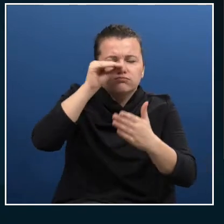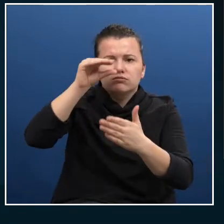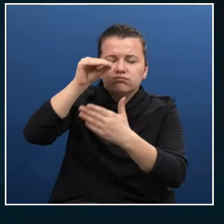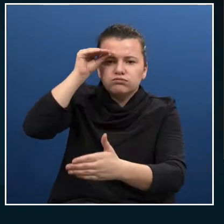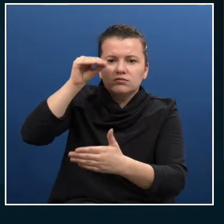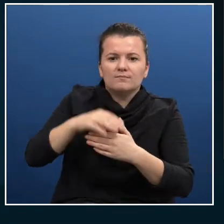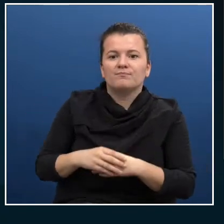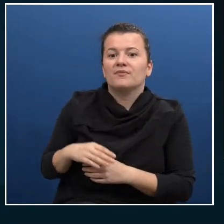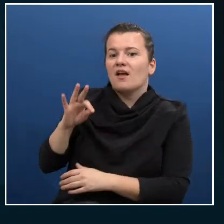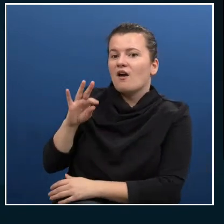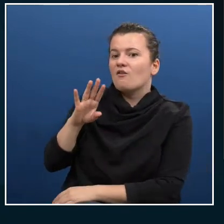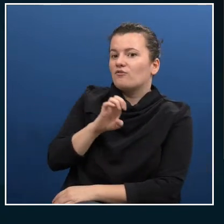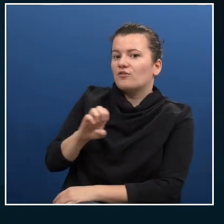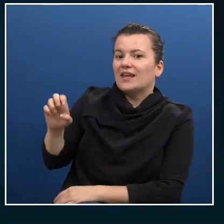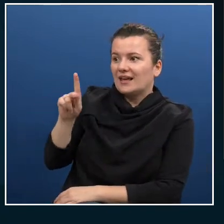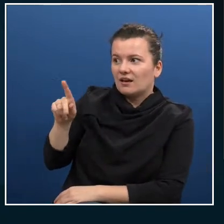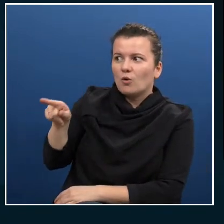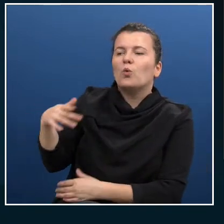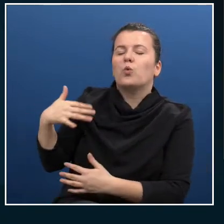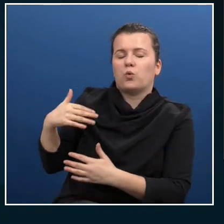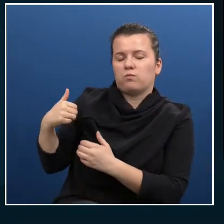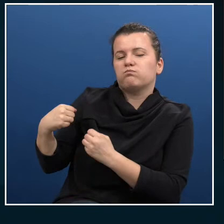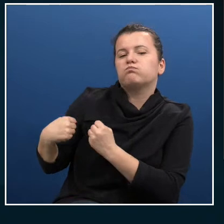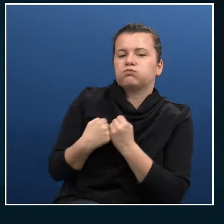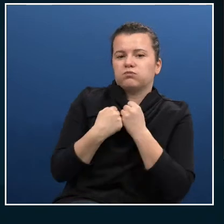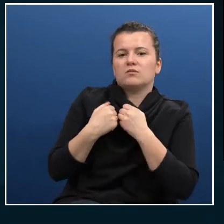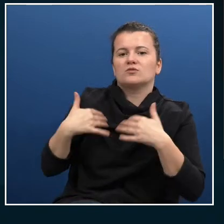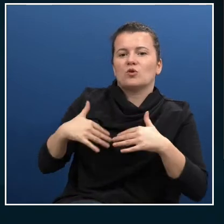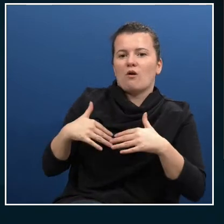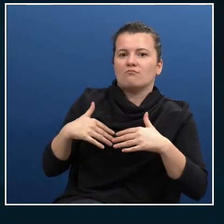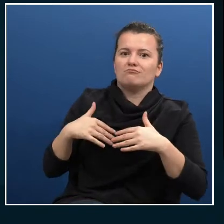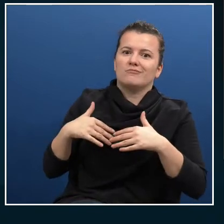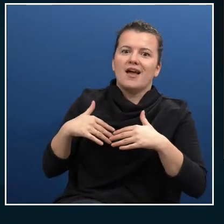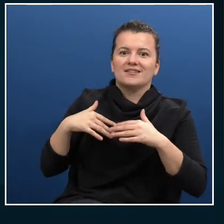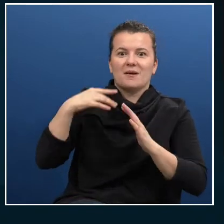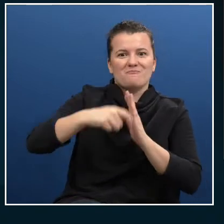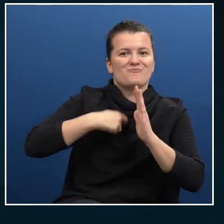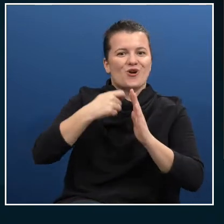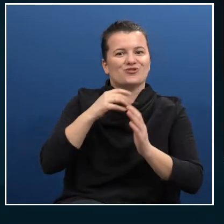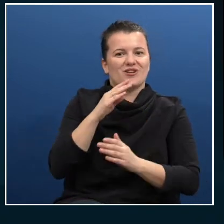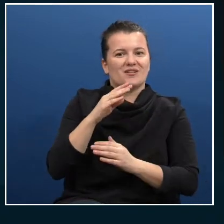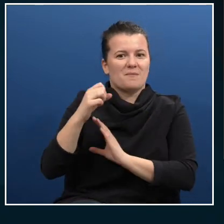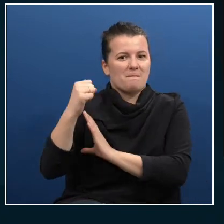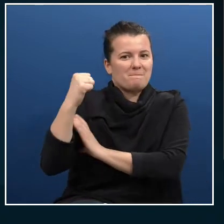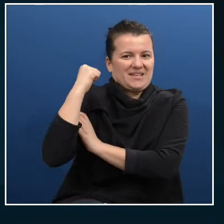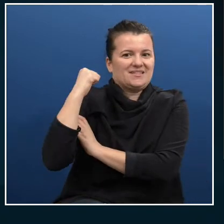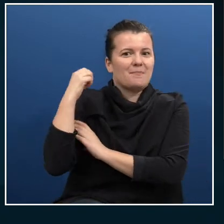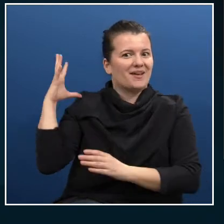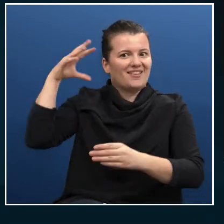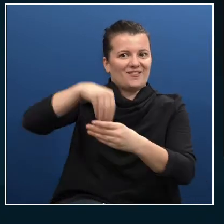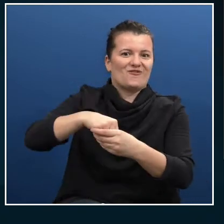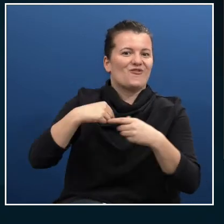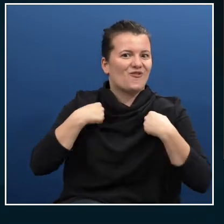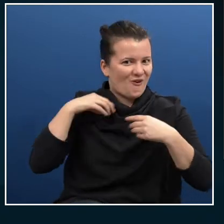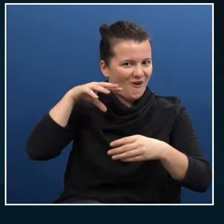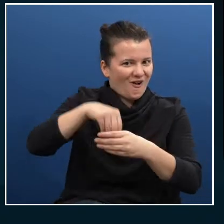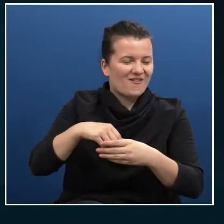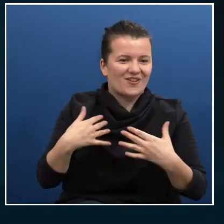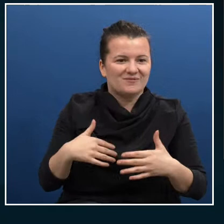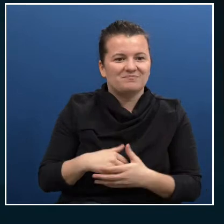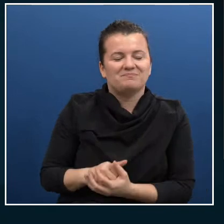Freek, also ready to get started with Project Bicep. Great. So